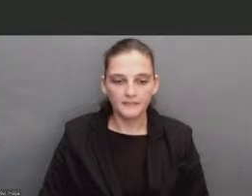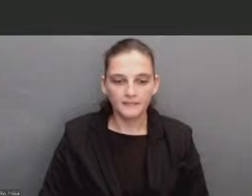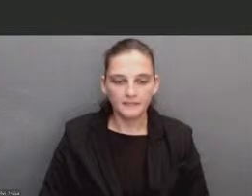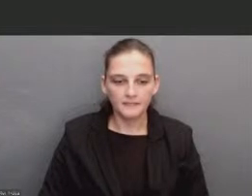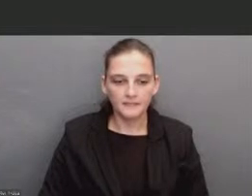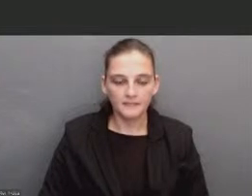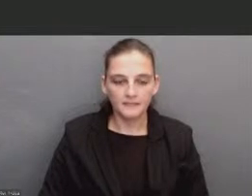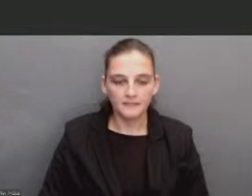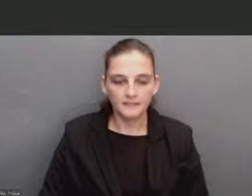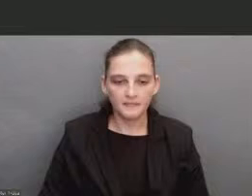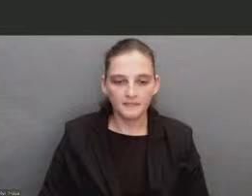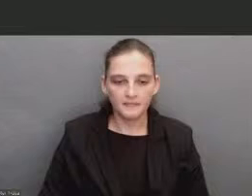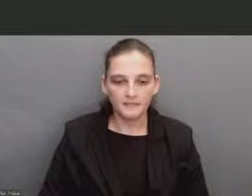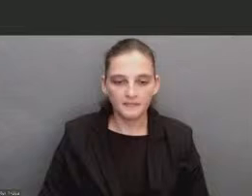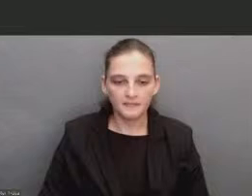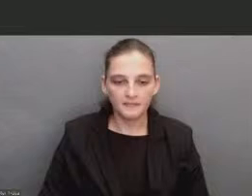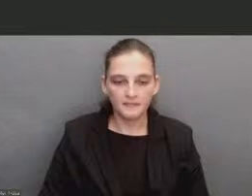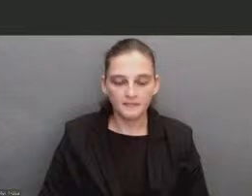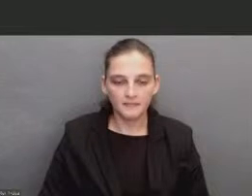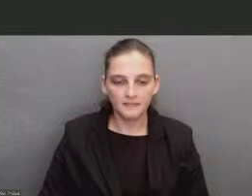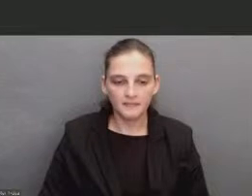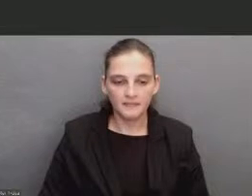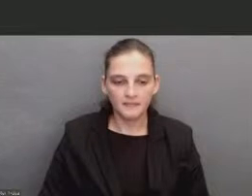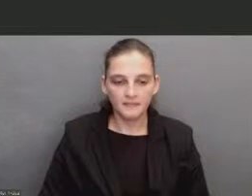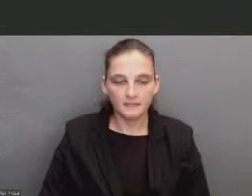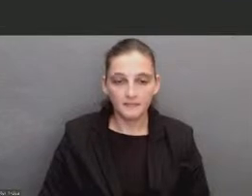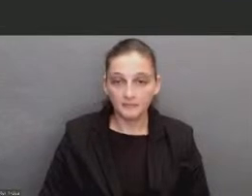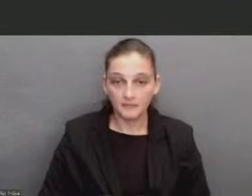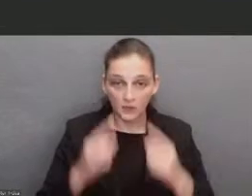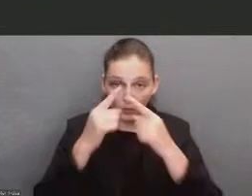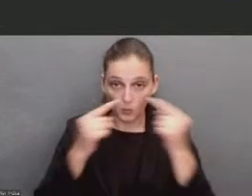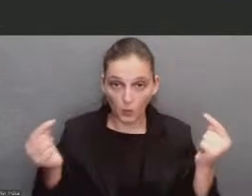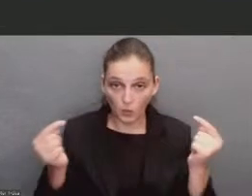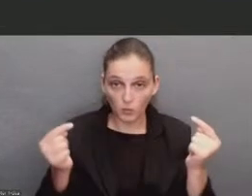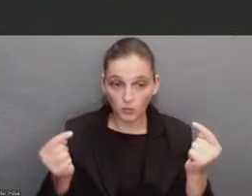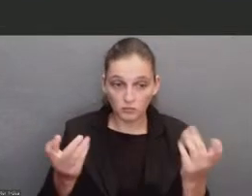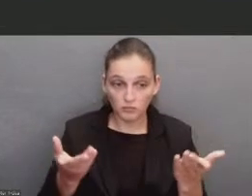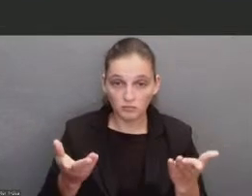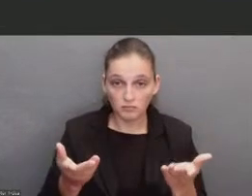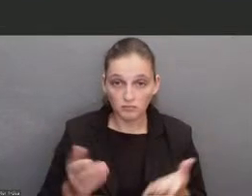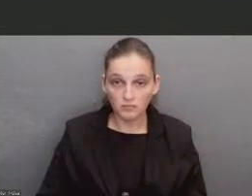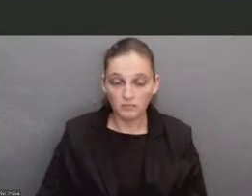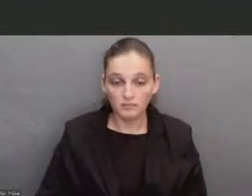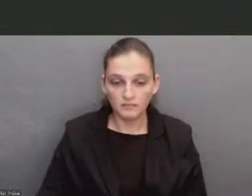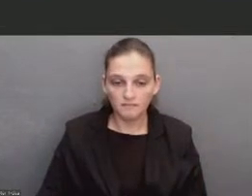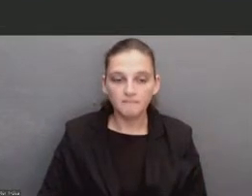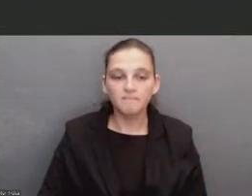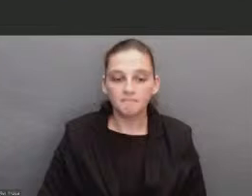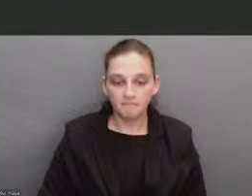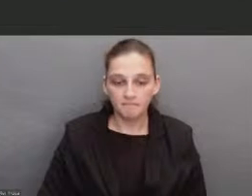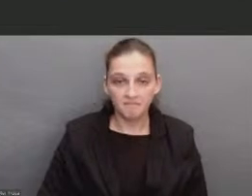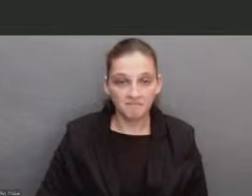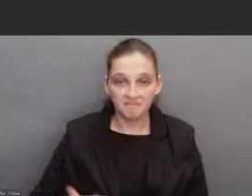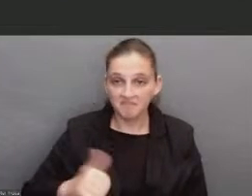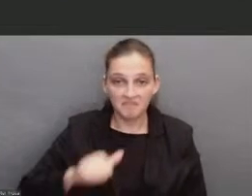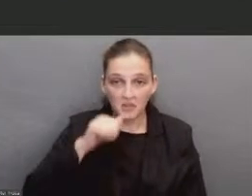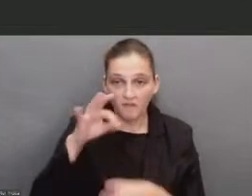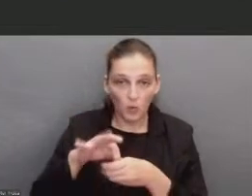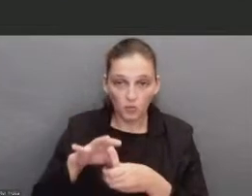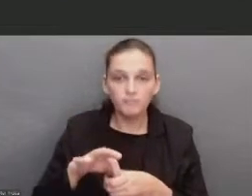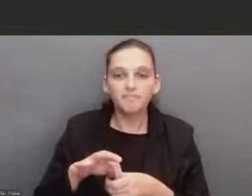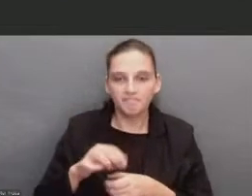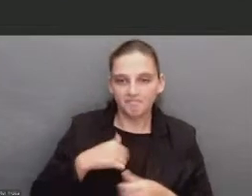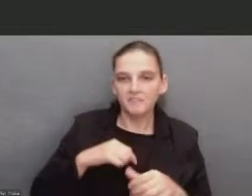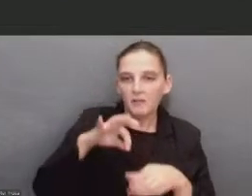Any nays? Thank you. Any abstentions? Okay, I vote yes.